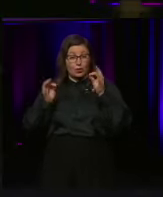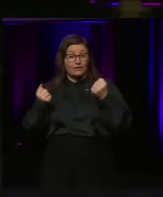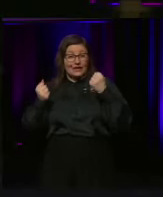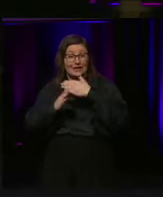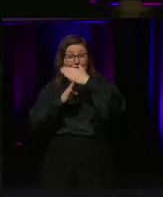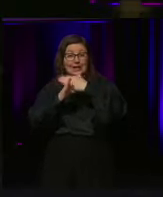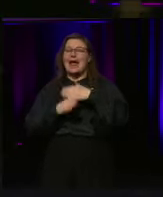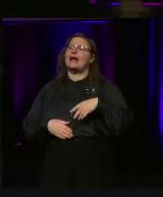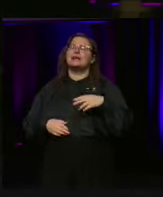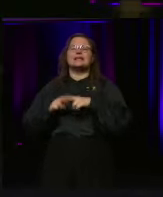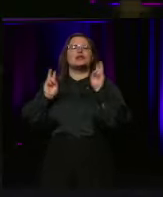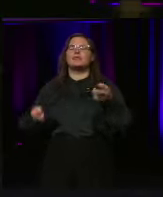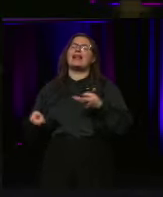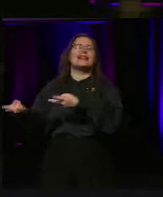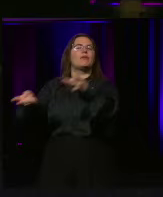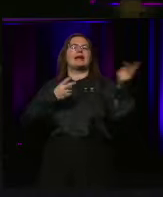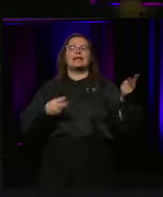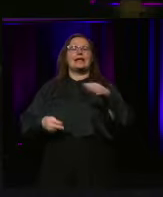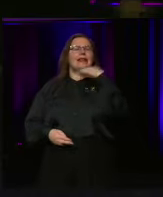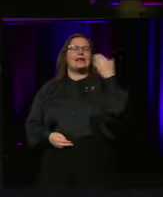enough as soon as we mention the word.